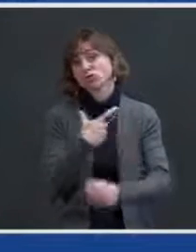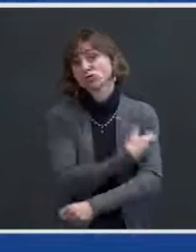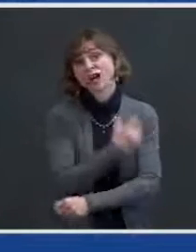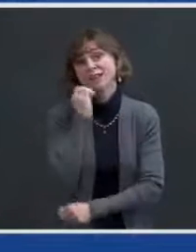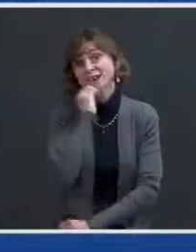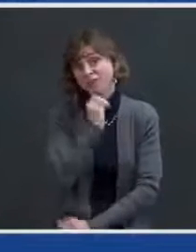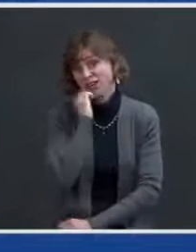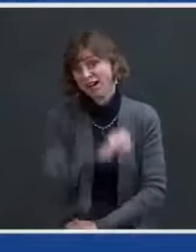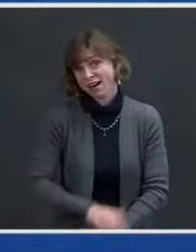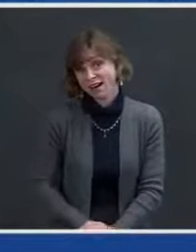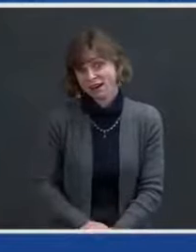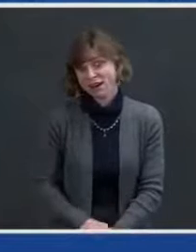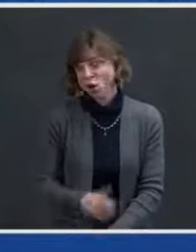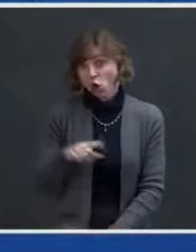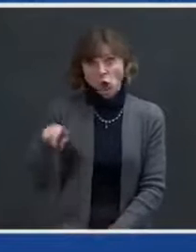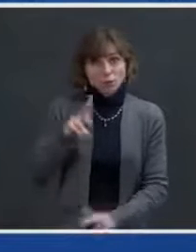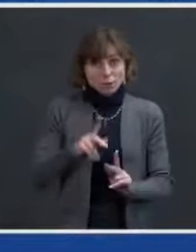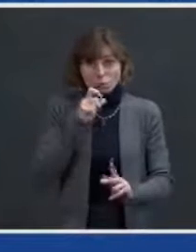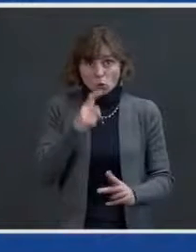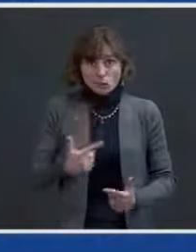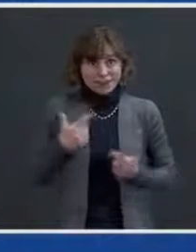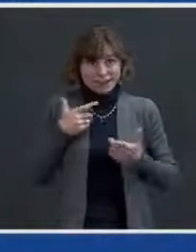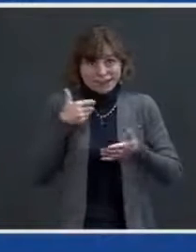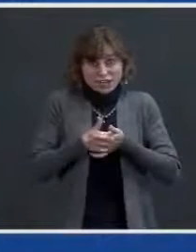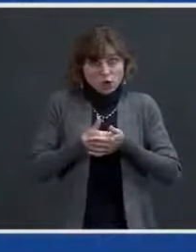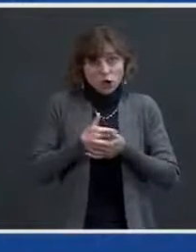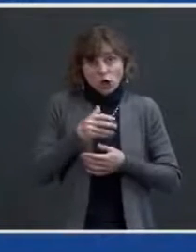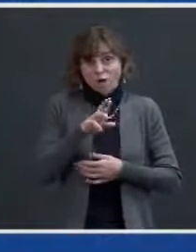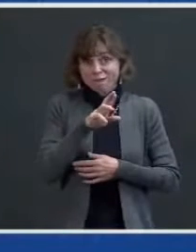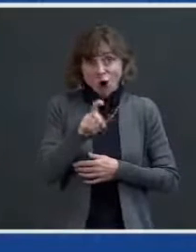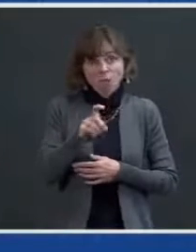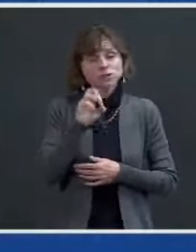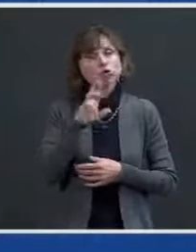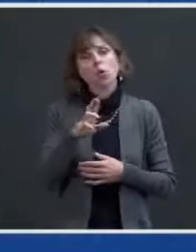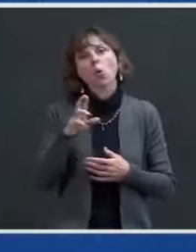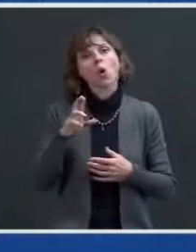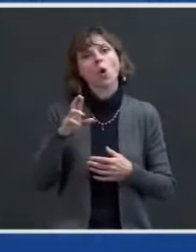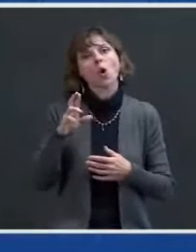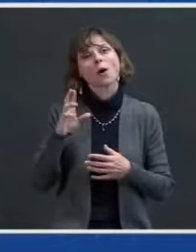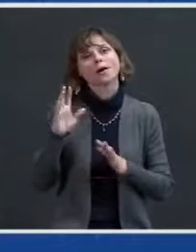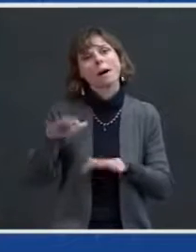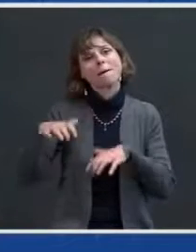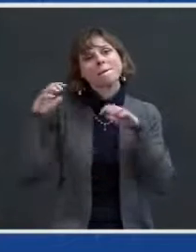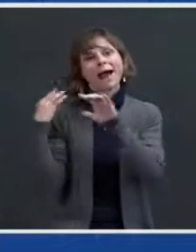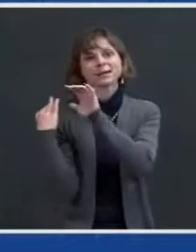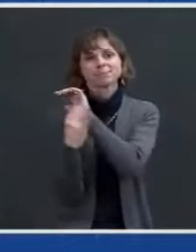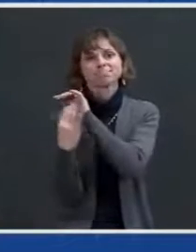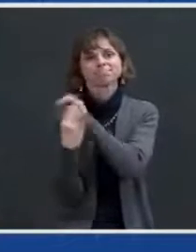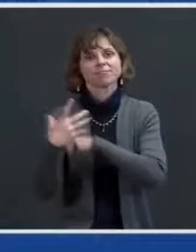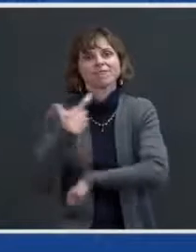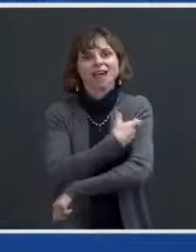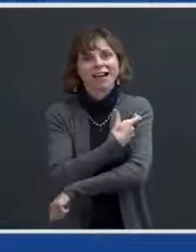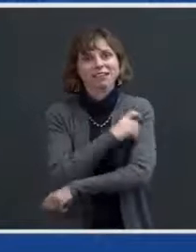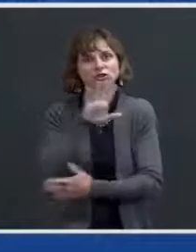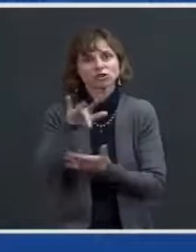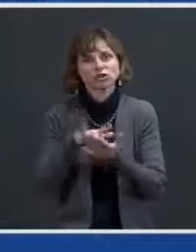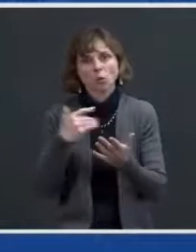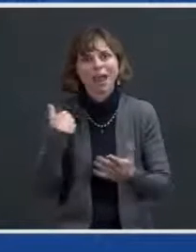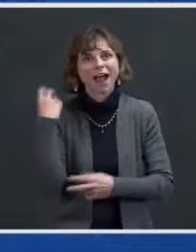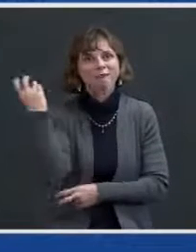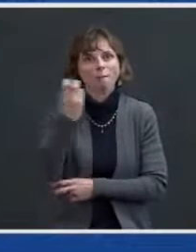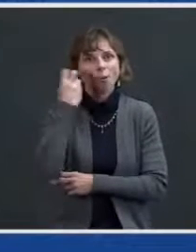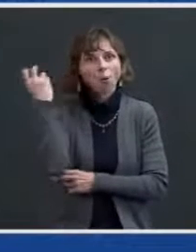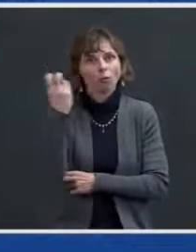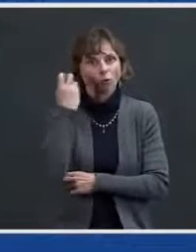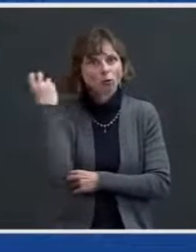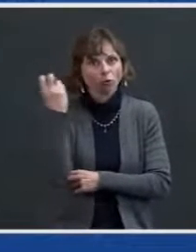folks who aren't near a pharmacy or mass vaccination center, we're deploying mobile clinics like vans that go into places to meet